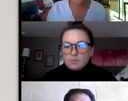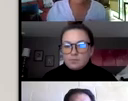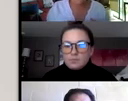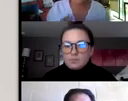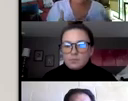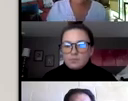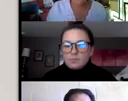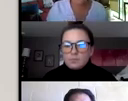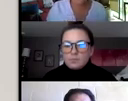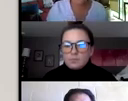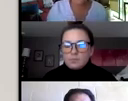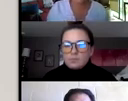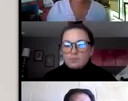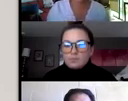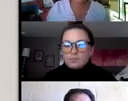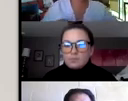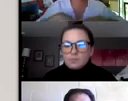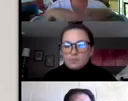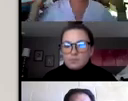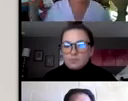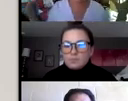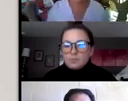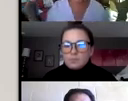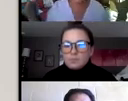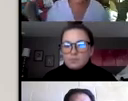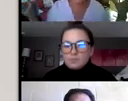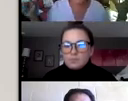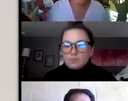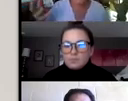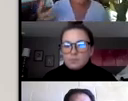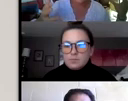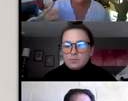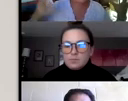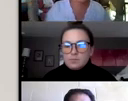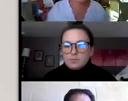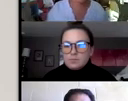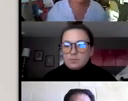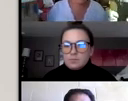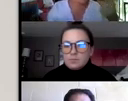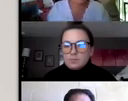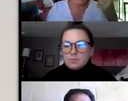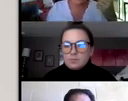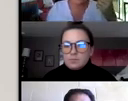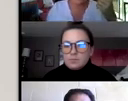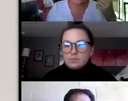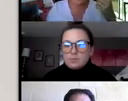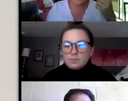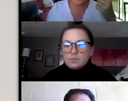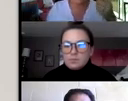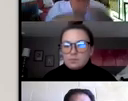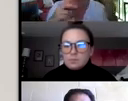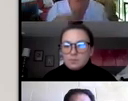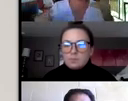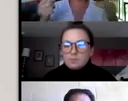And that is what we use even when it's a group of, let's say, you know, 500 men and one woman,